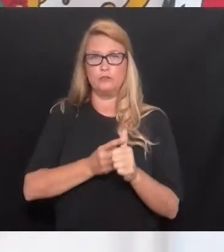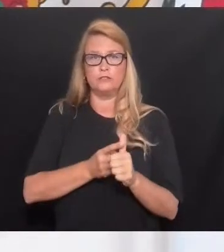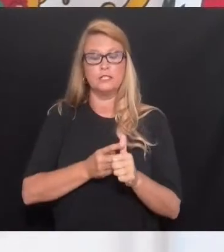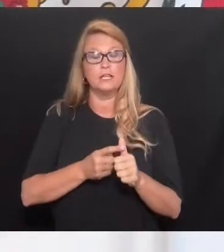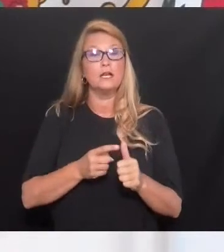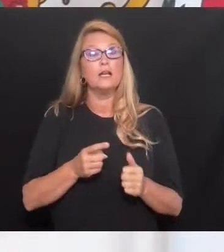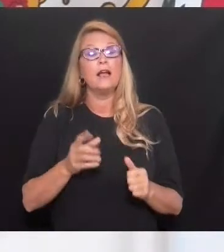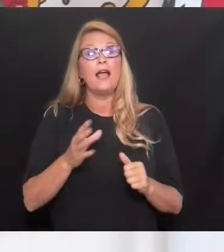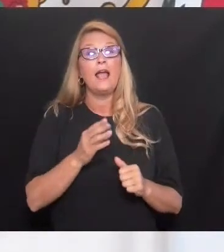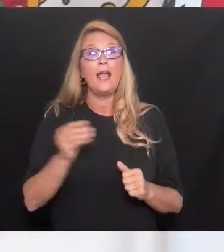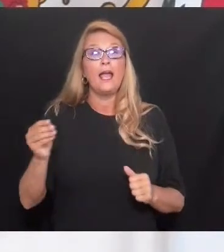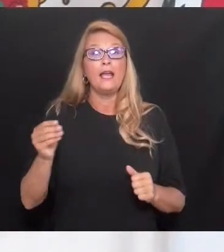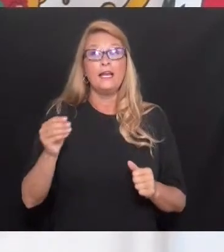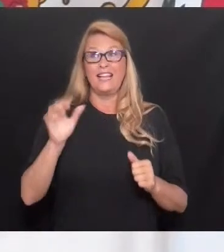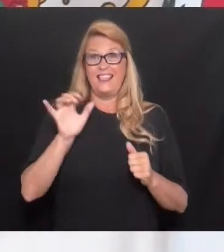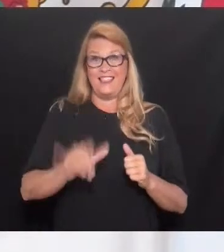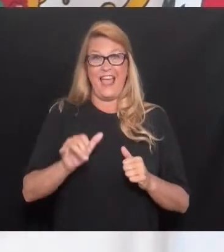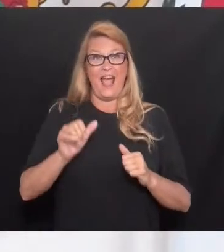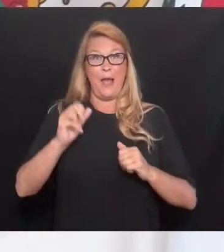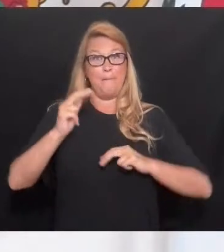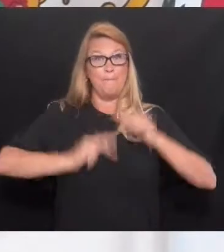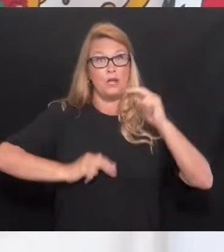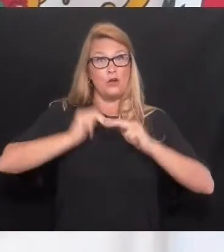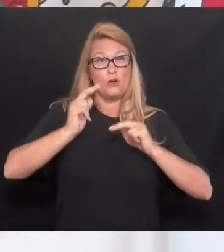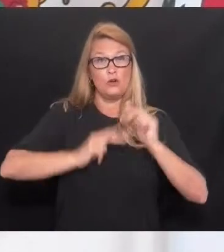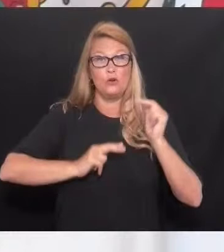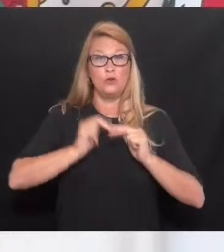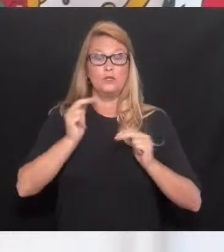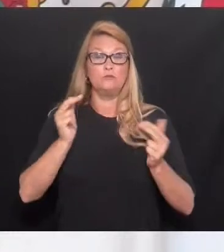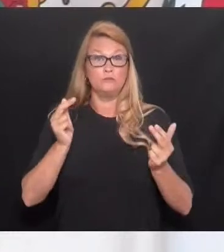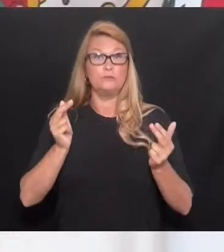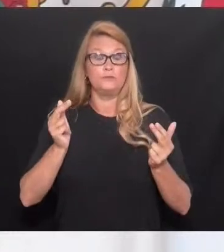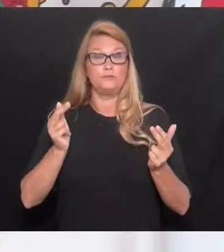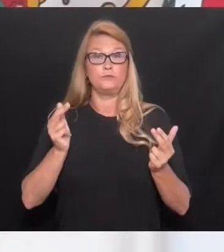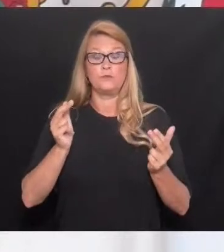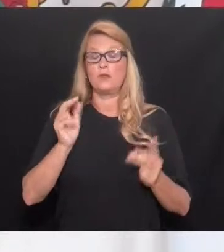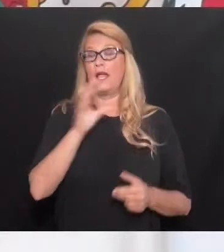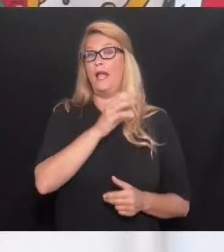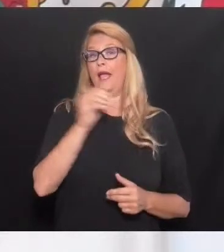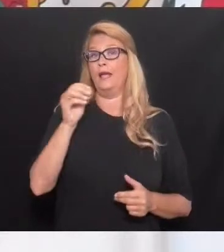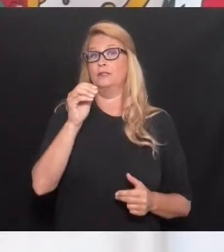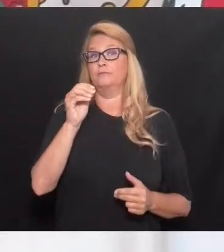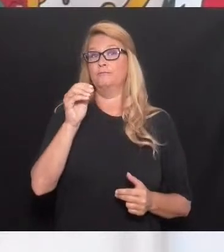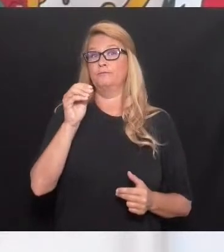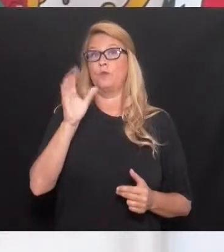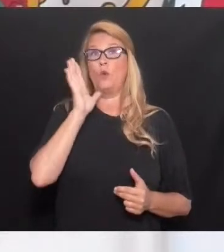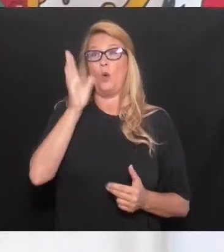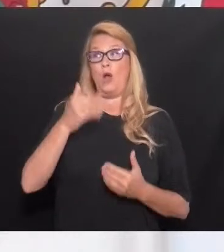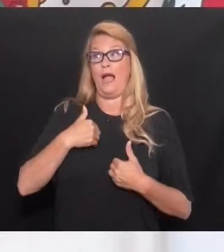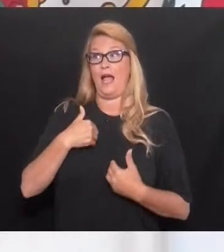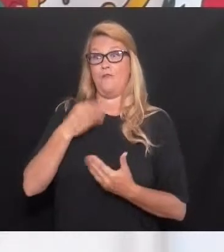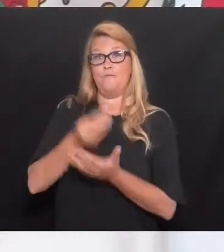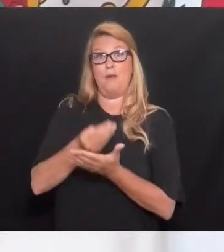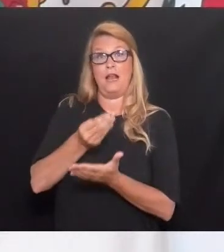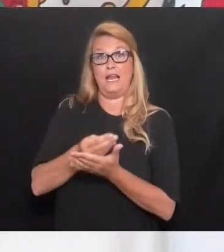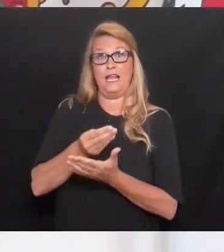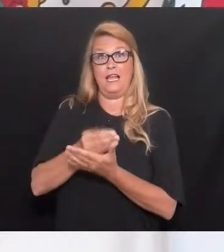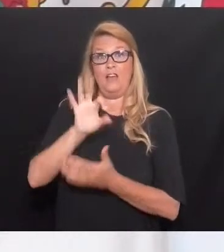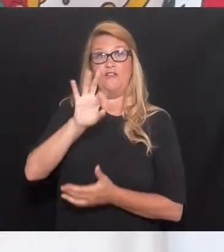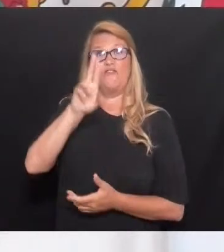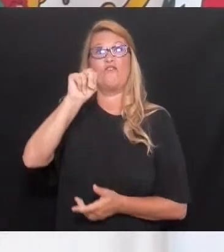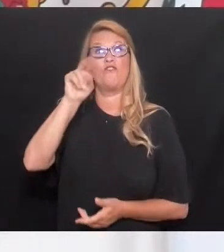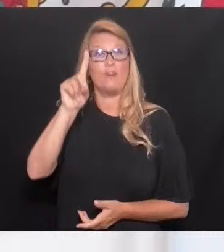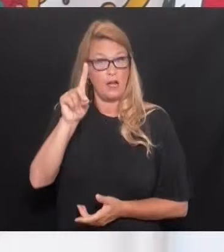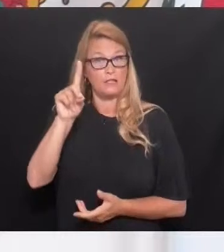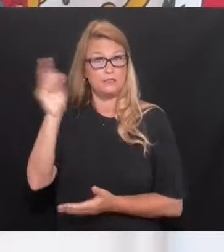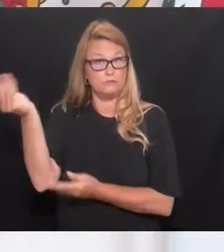Hopefully the infrastructure bill and everything that there'll be dollars that will be appropriated and